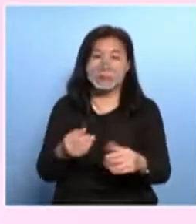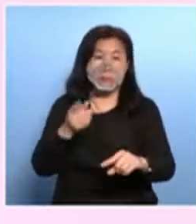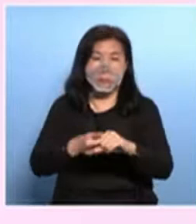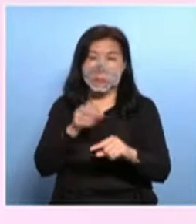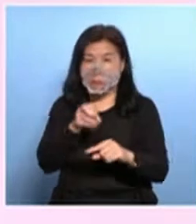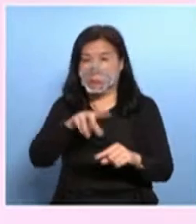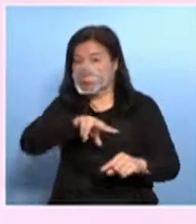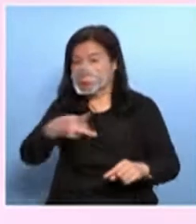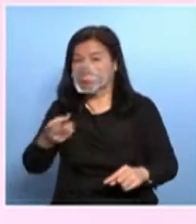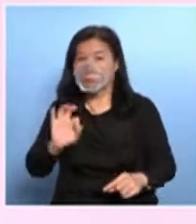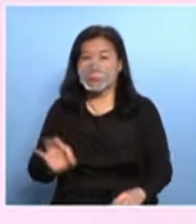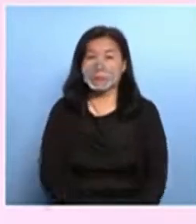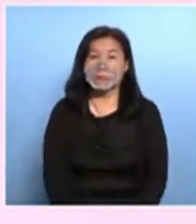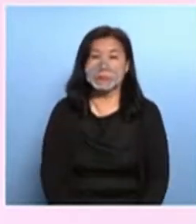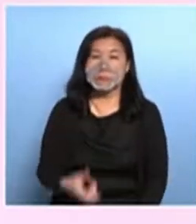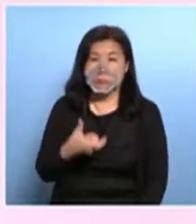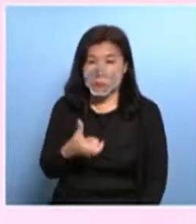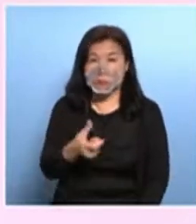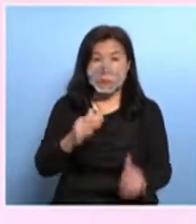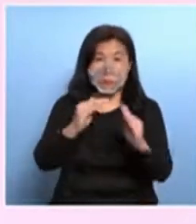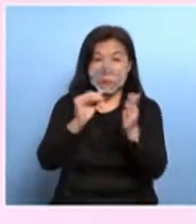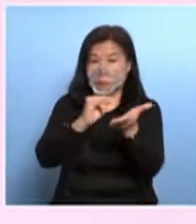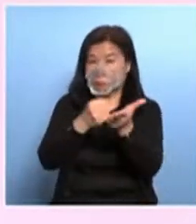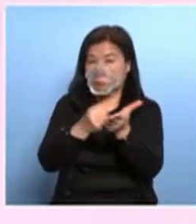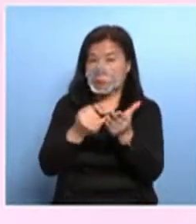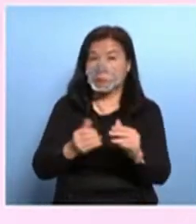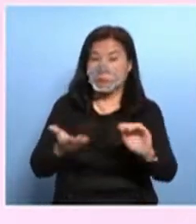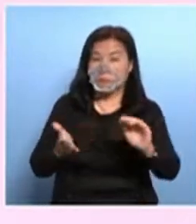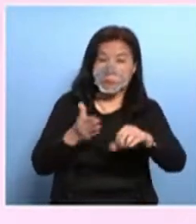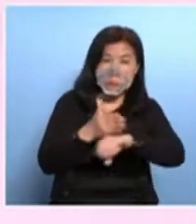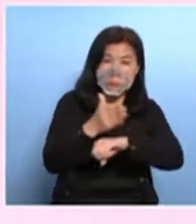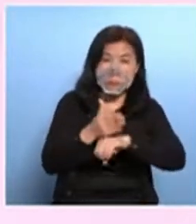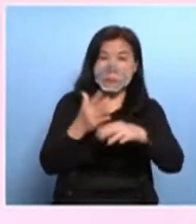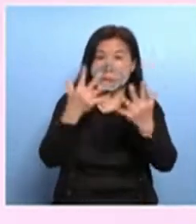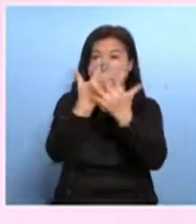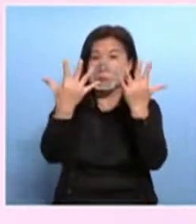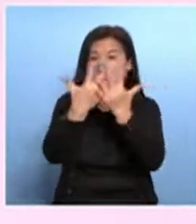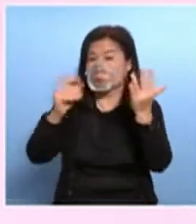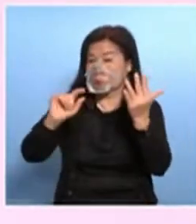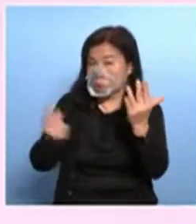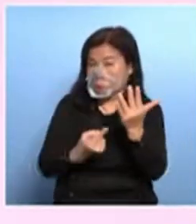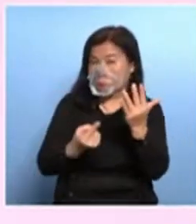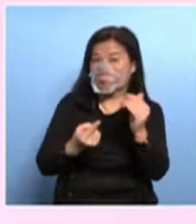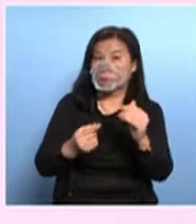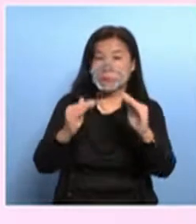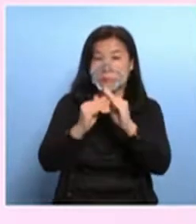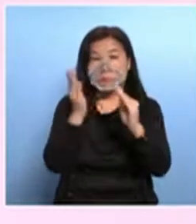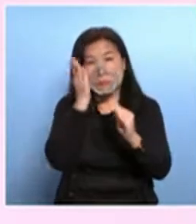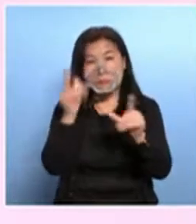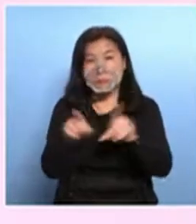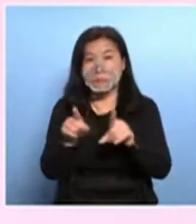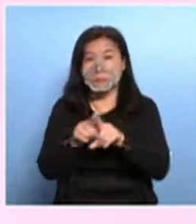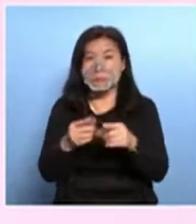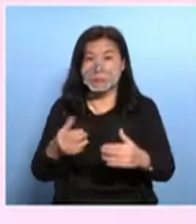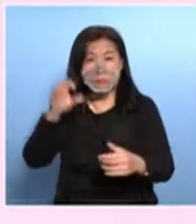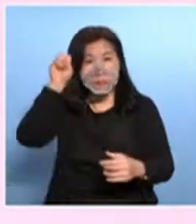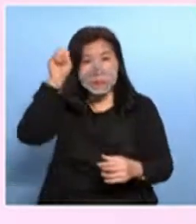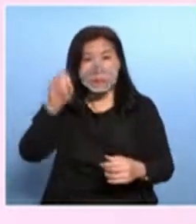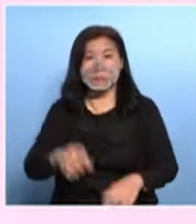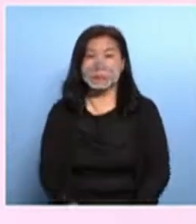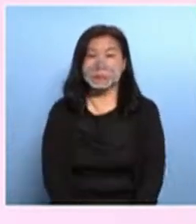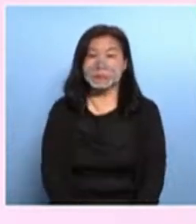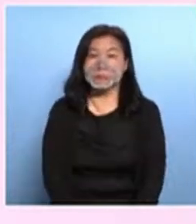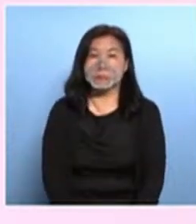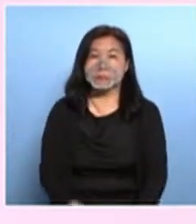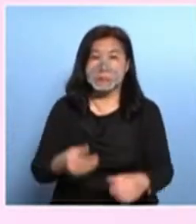value. For domestic properties with rateable value over $550,000, it is proposed that